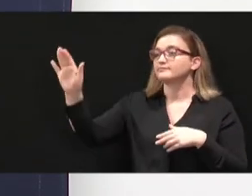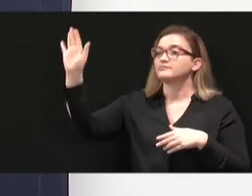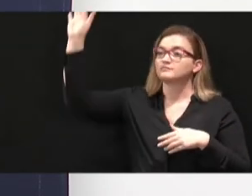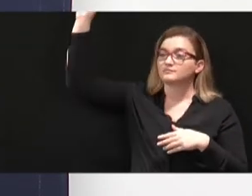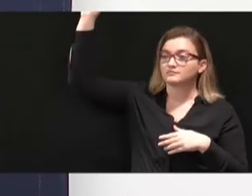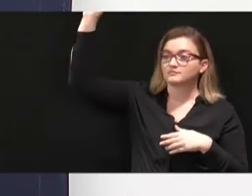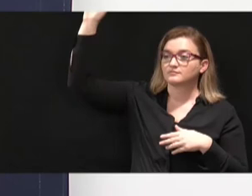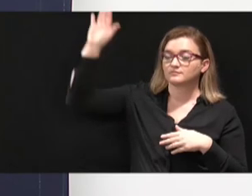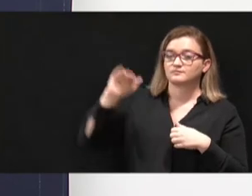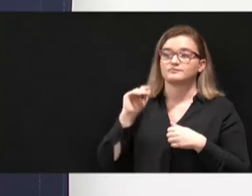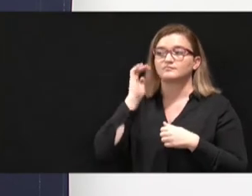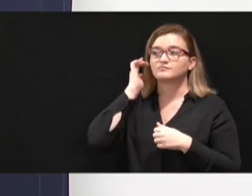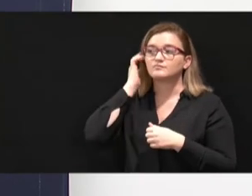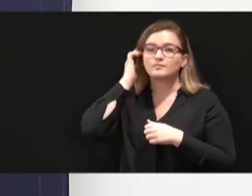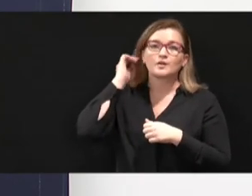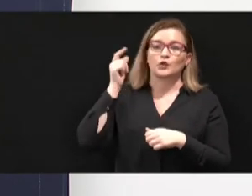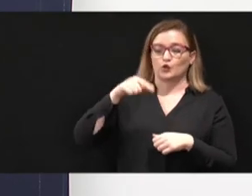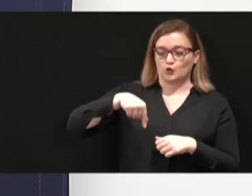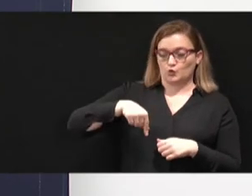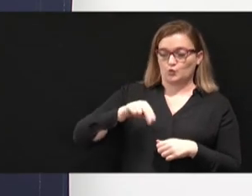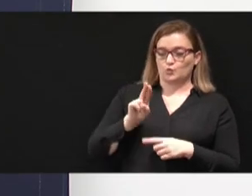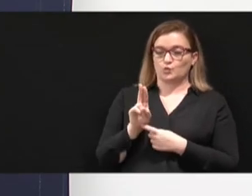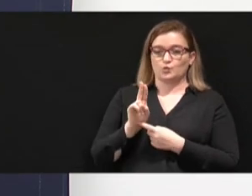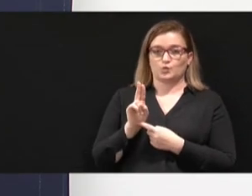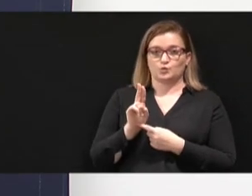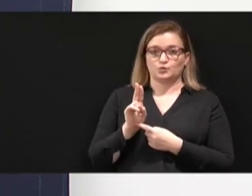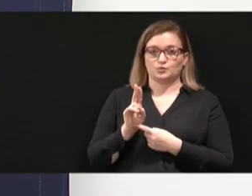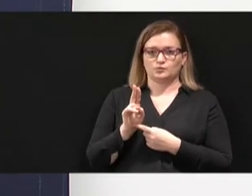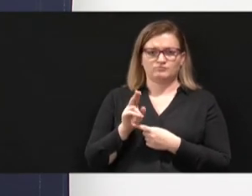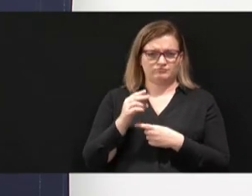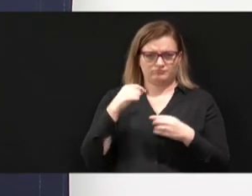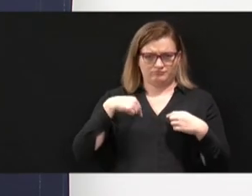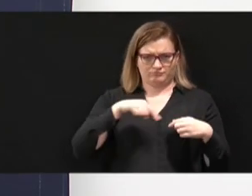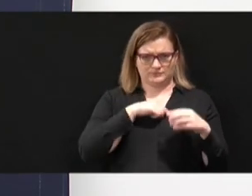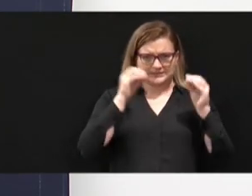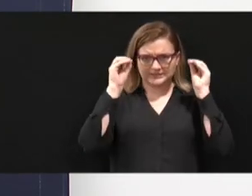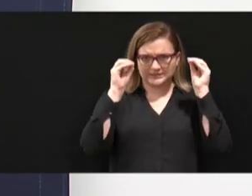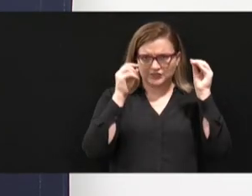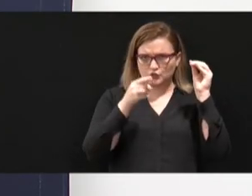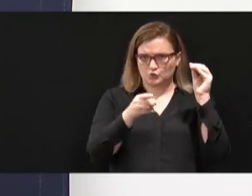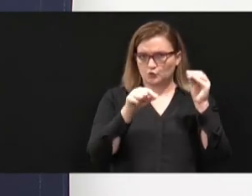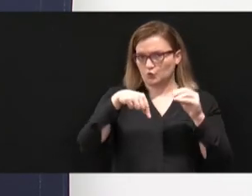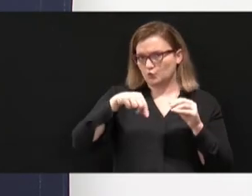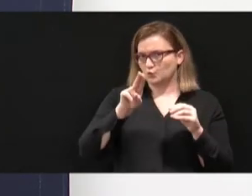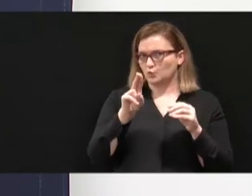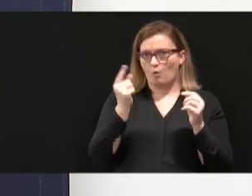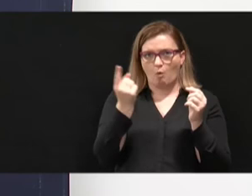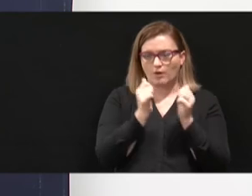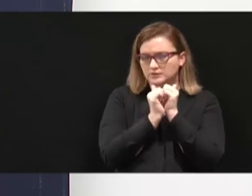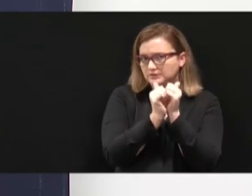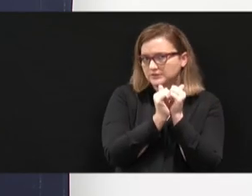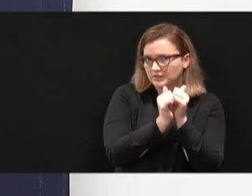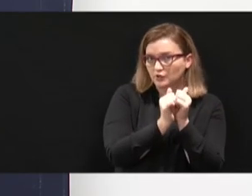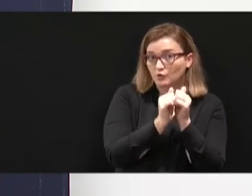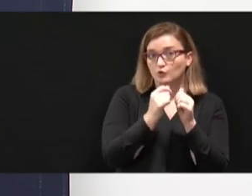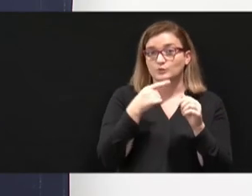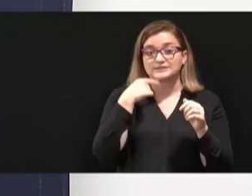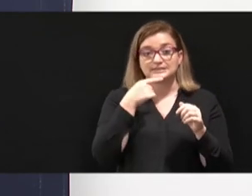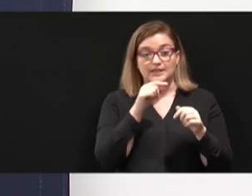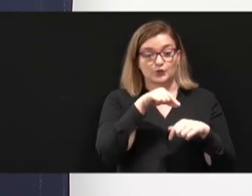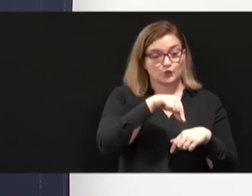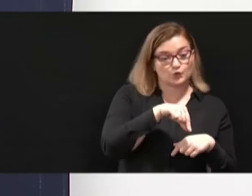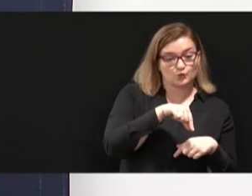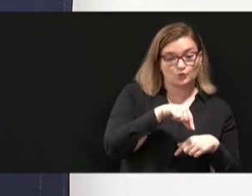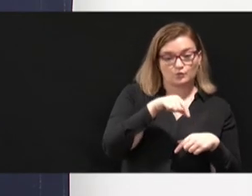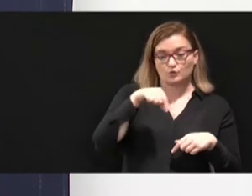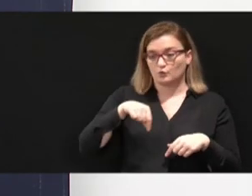Christy, I have a question. I would like to see Q-U. Mm-hmm. When we're teaching Q-U, we always teach them together? Or yes. Do we say Q,